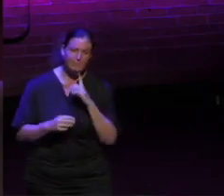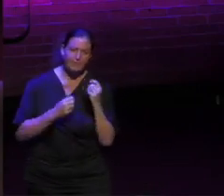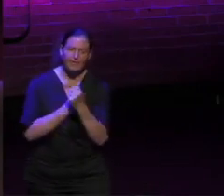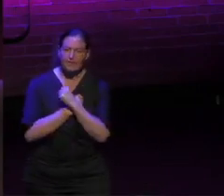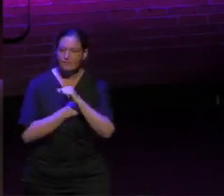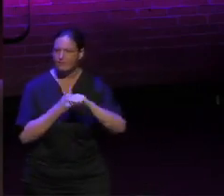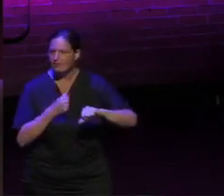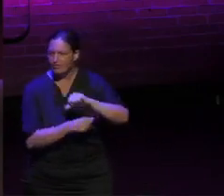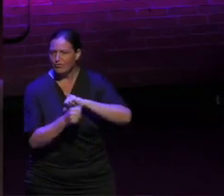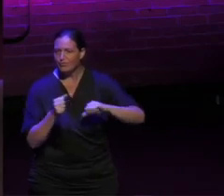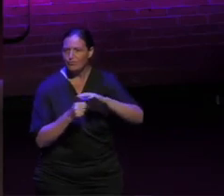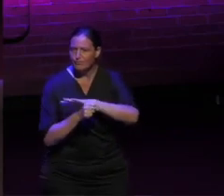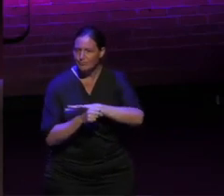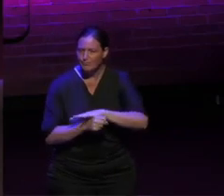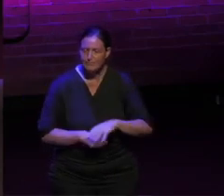through.